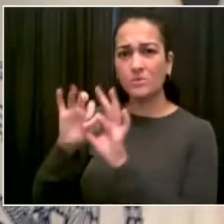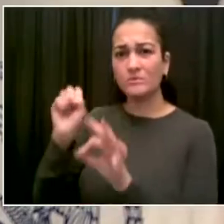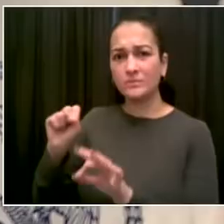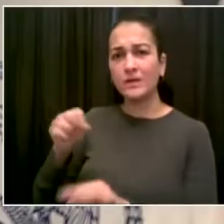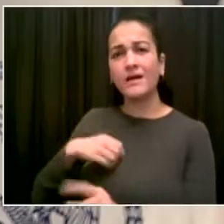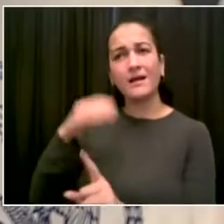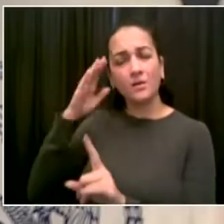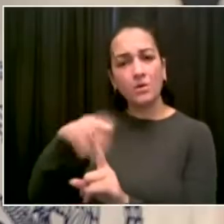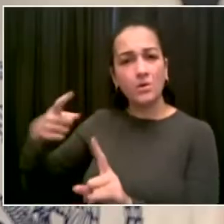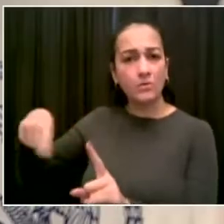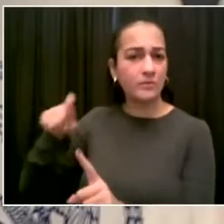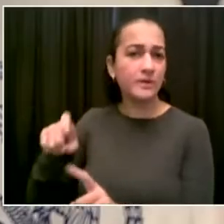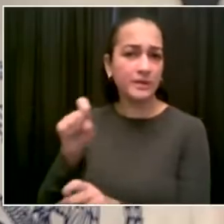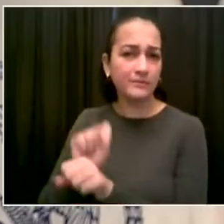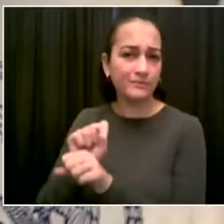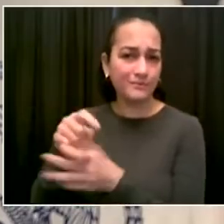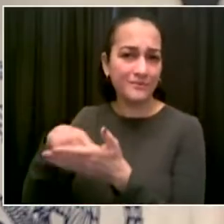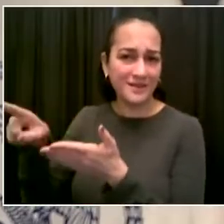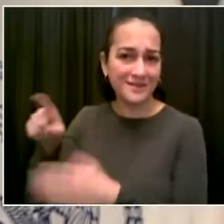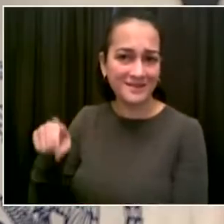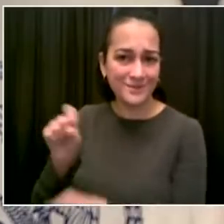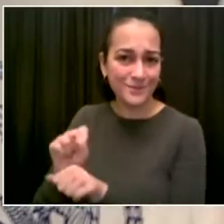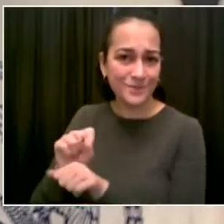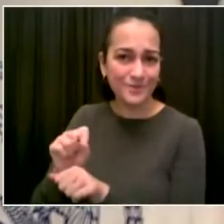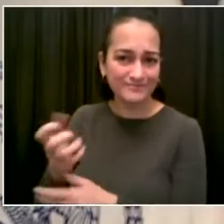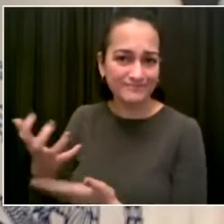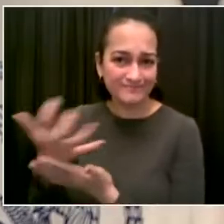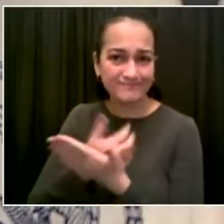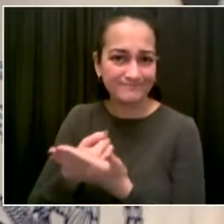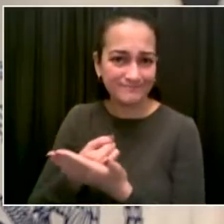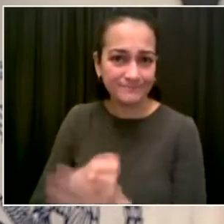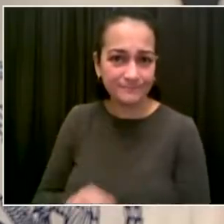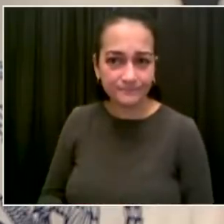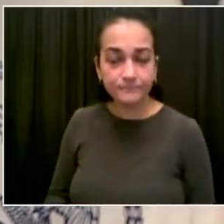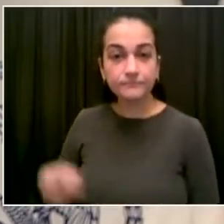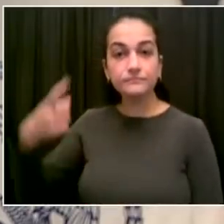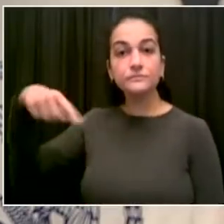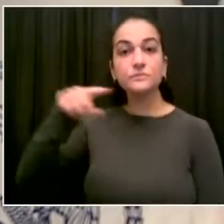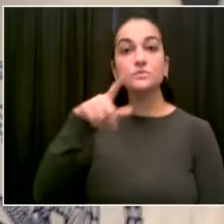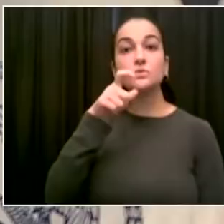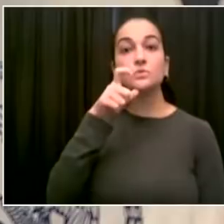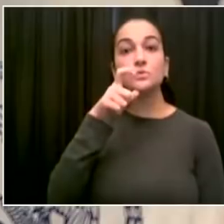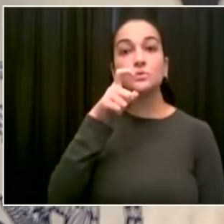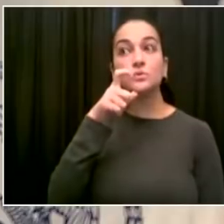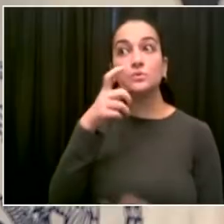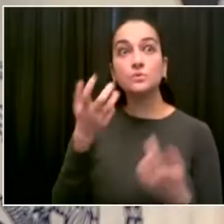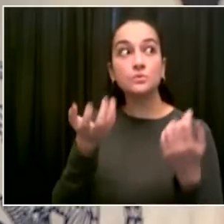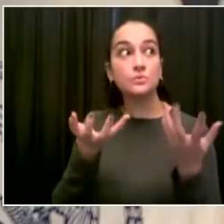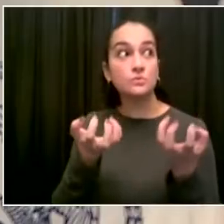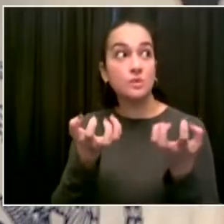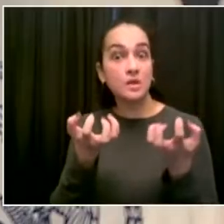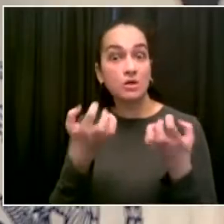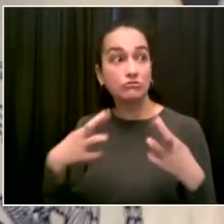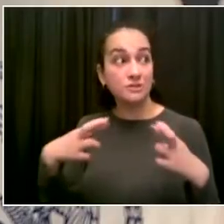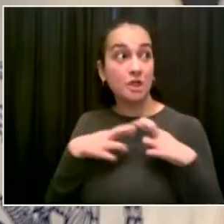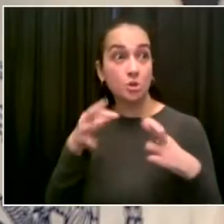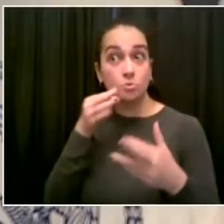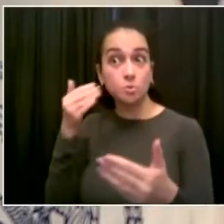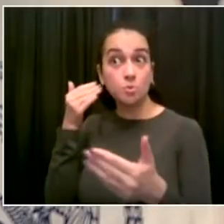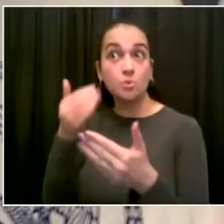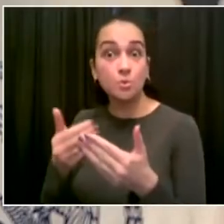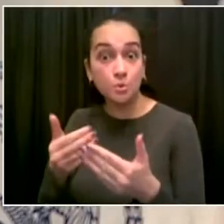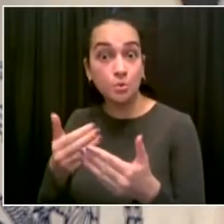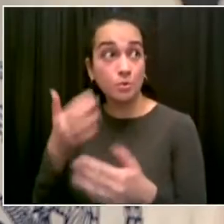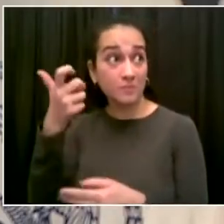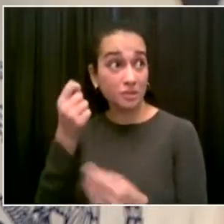get later on. And folks are not going to give that up by and large. So our message is simple. Get vaccinated,